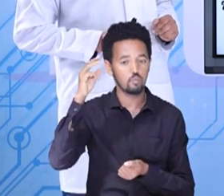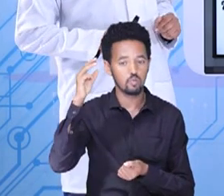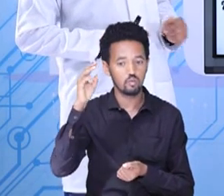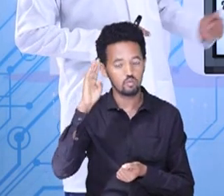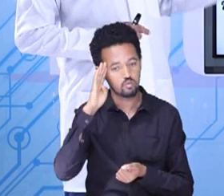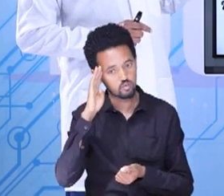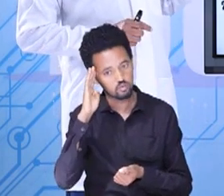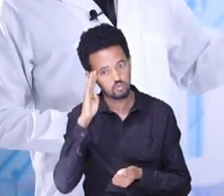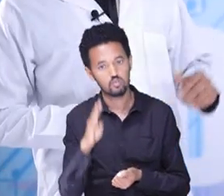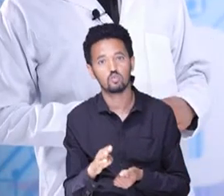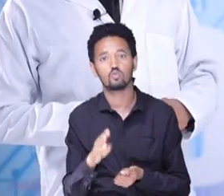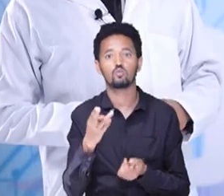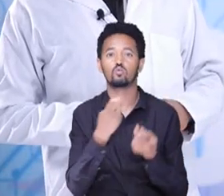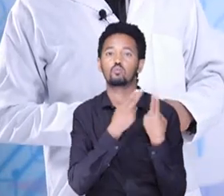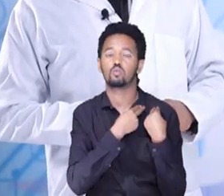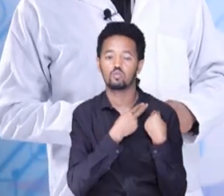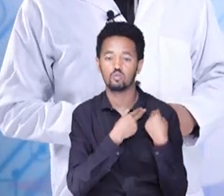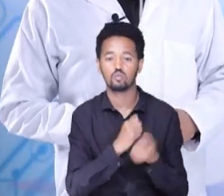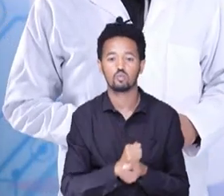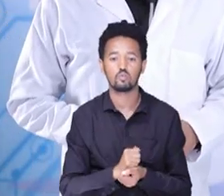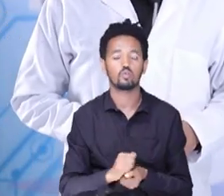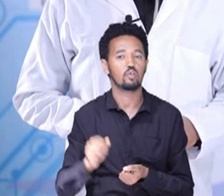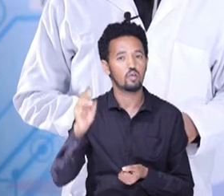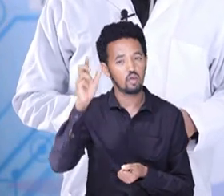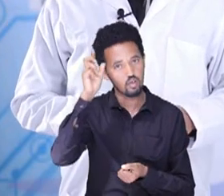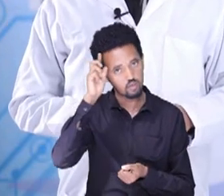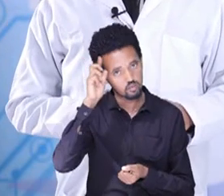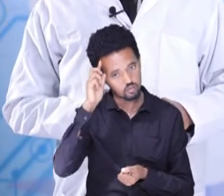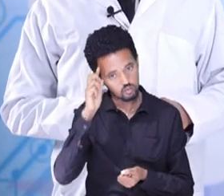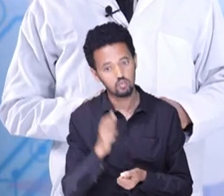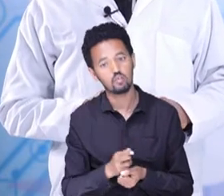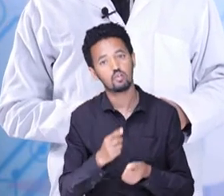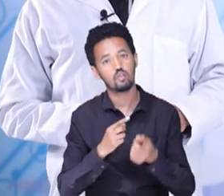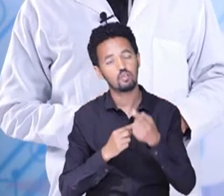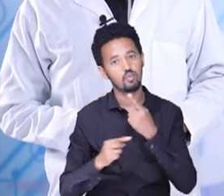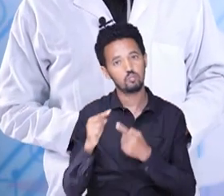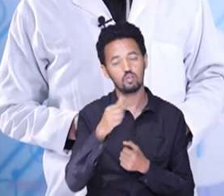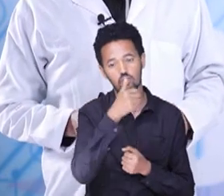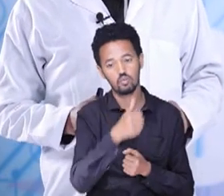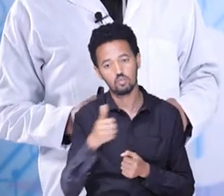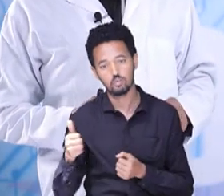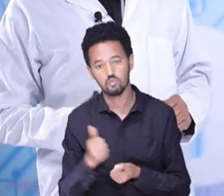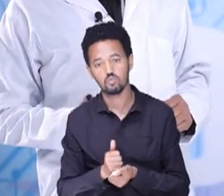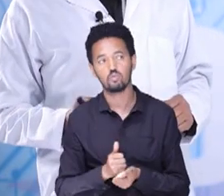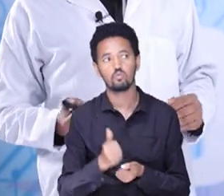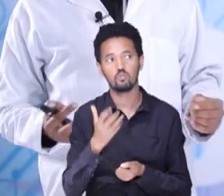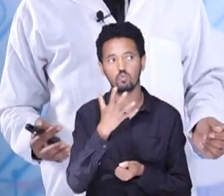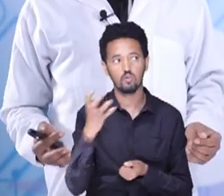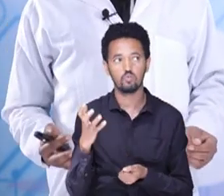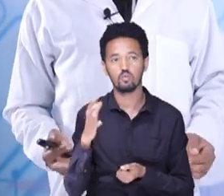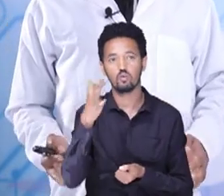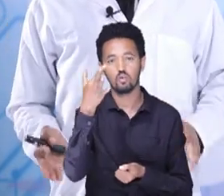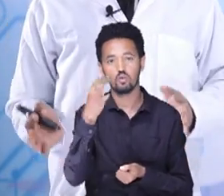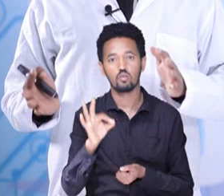domination. Emperor Haile Selassie returned Addis Ababa on May 5,